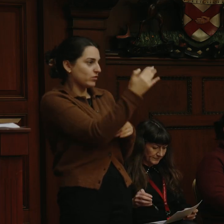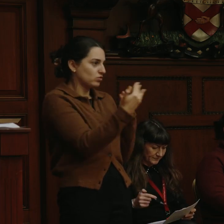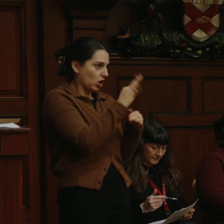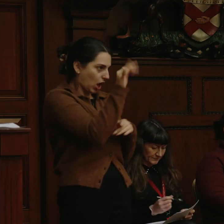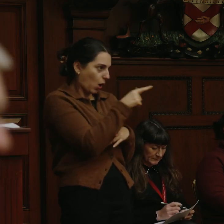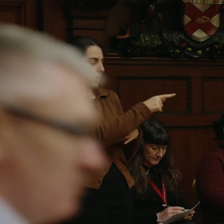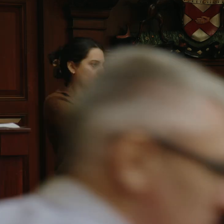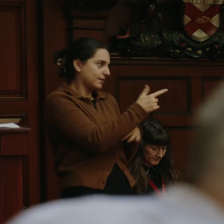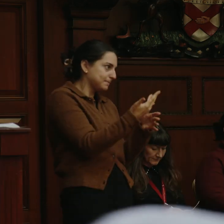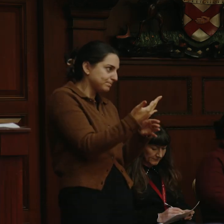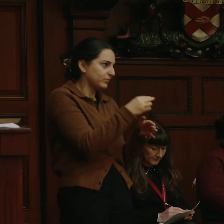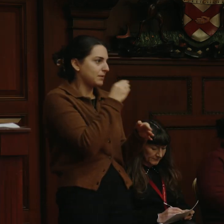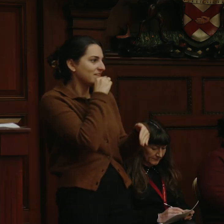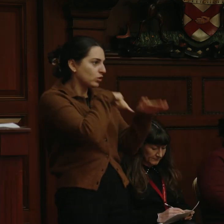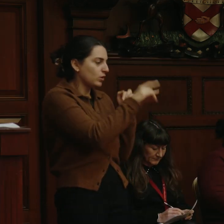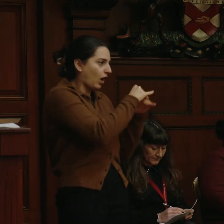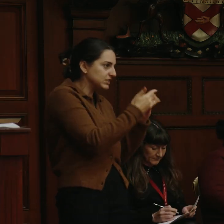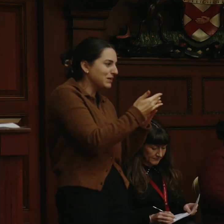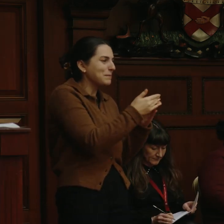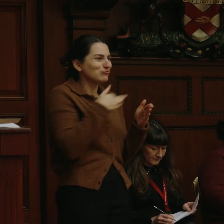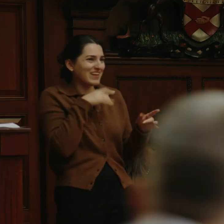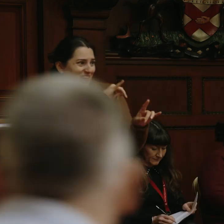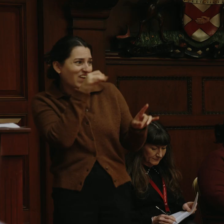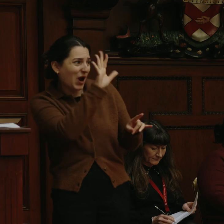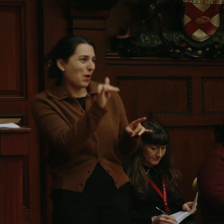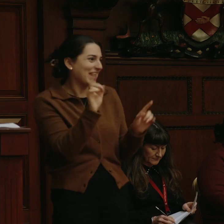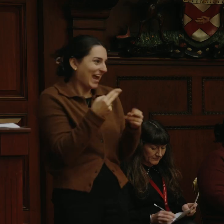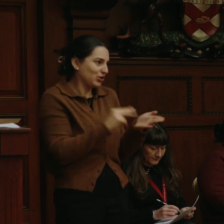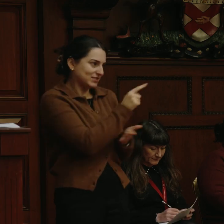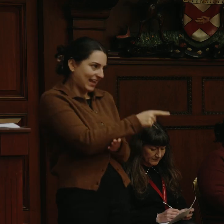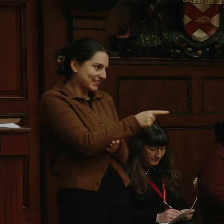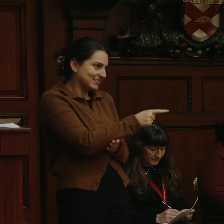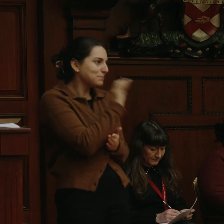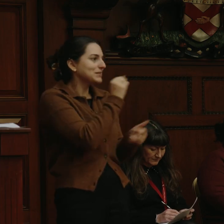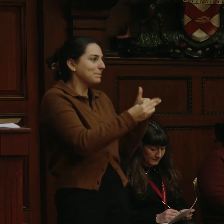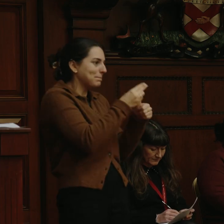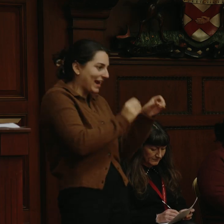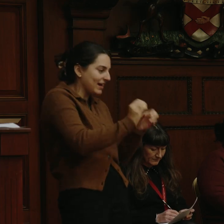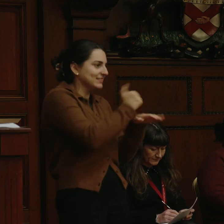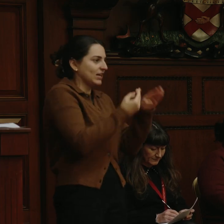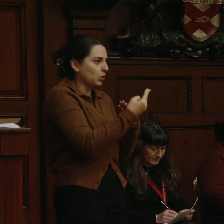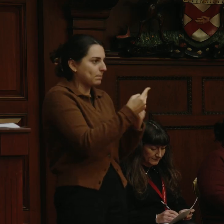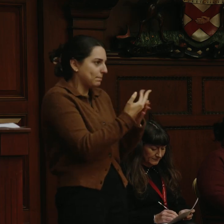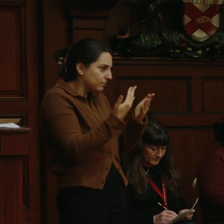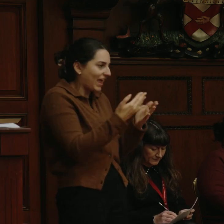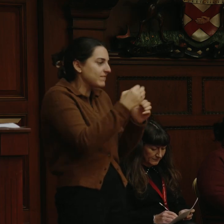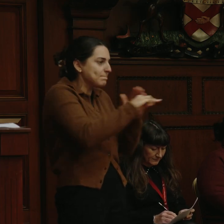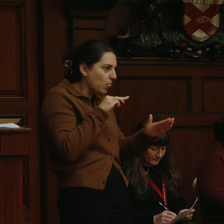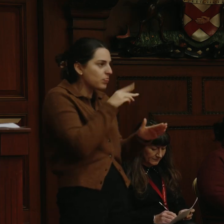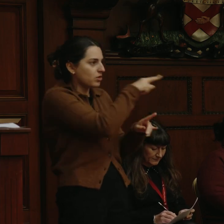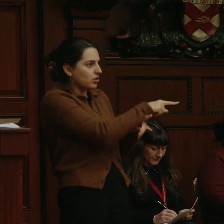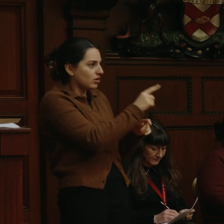Galway, then great, you can give your own donation, but otherwise it's impractical because that's where they're prepared monthly and